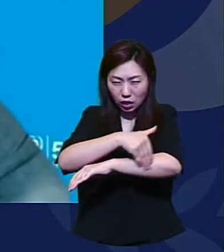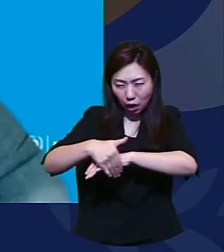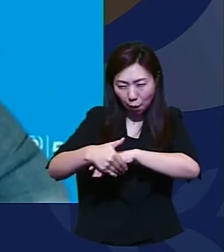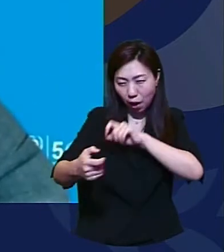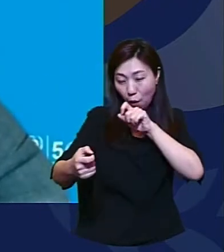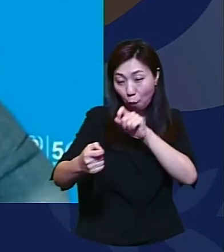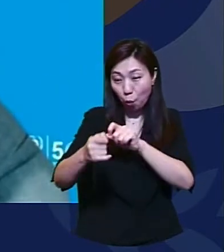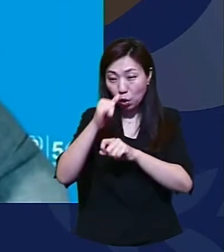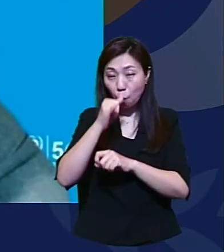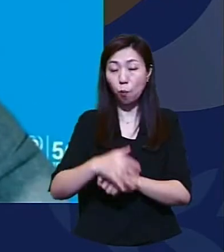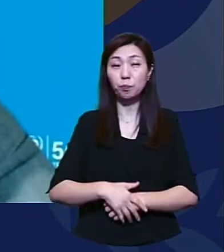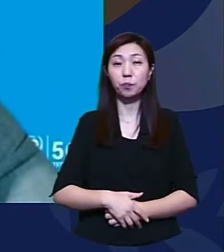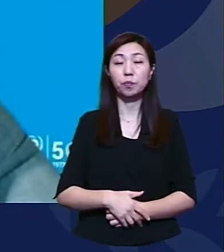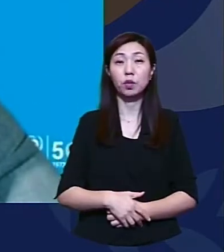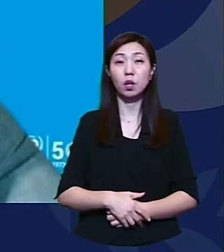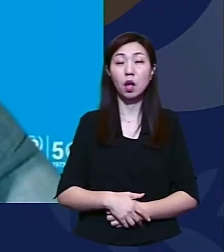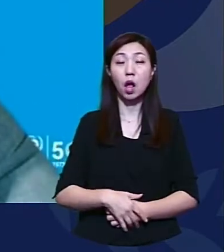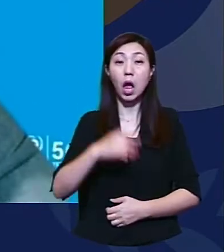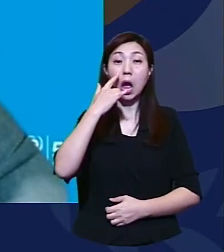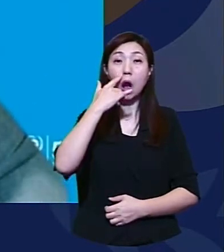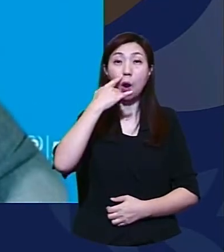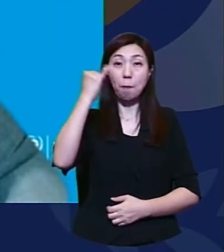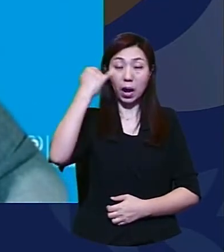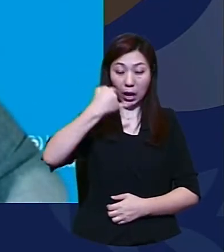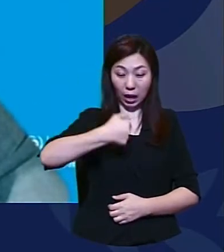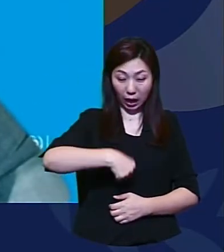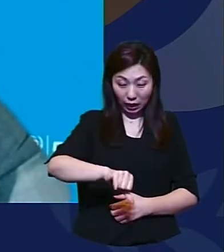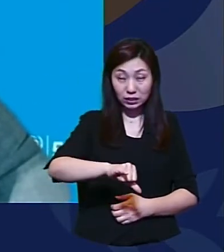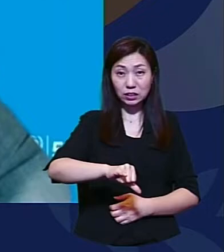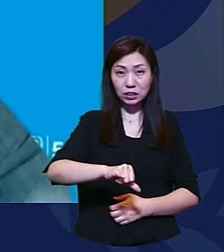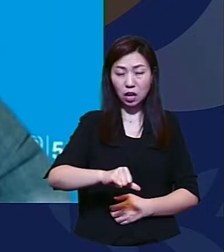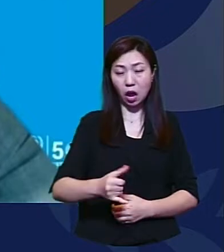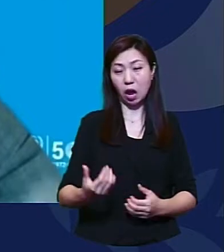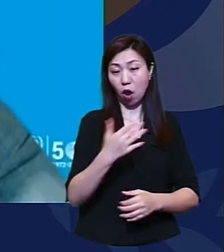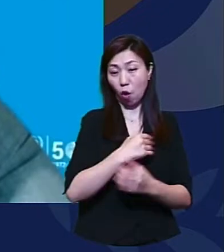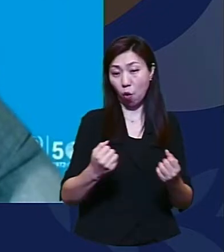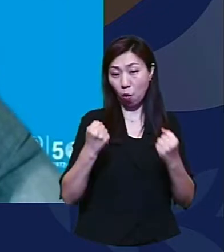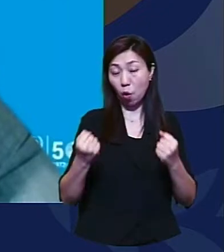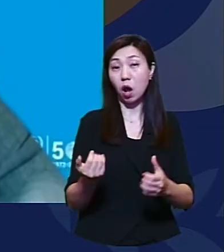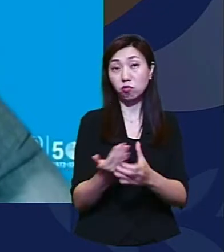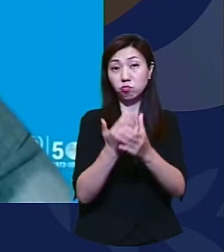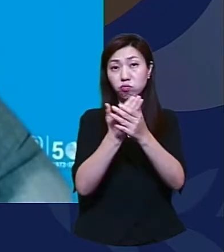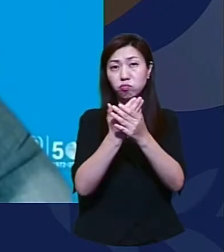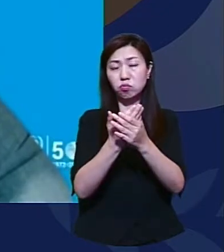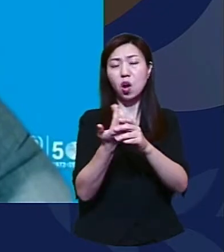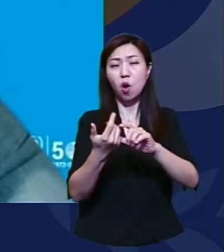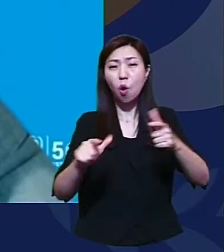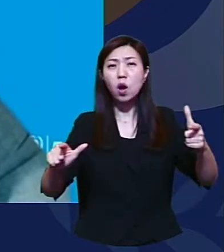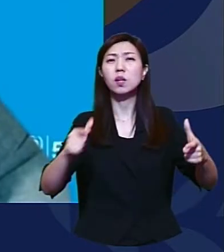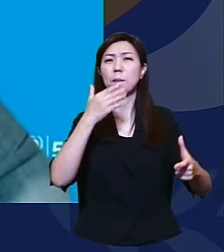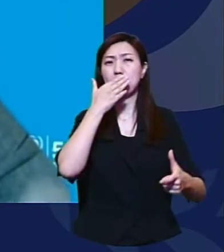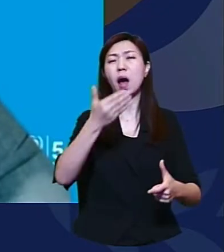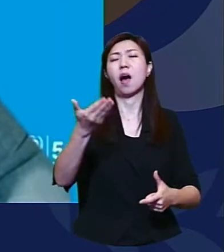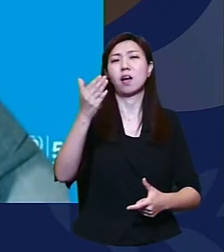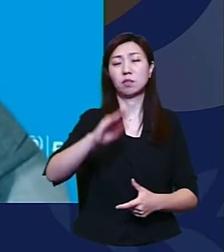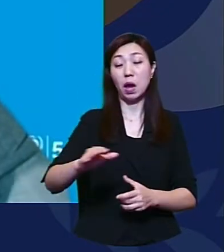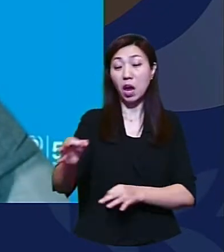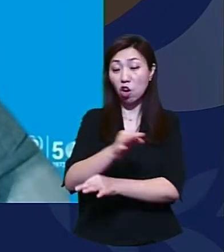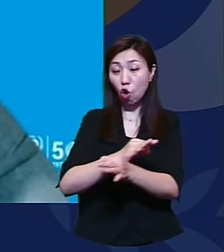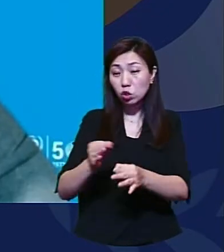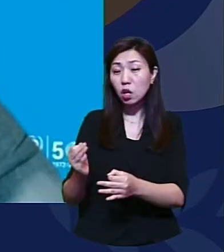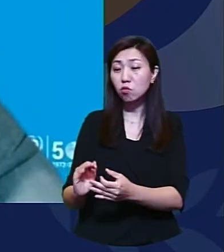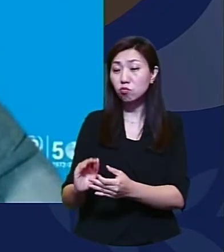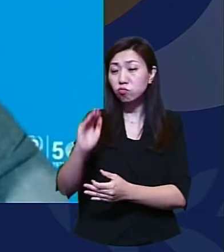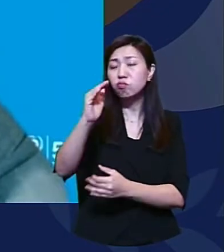been impossible without economic expansion. And yet, the type of growth we have witnessed and